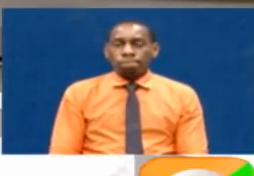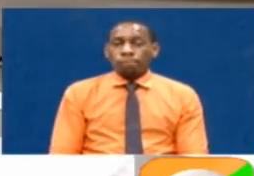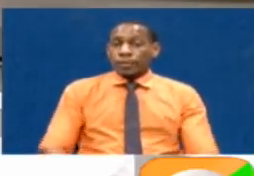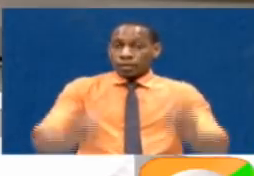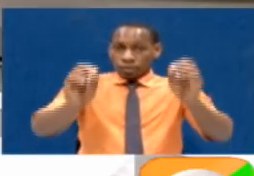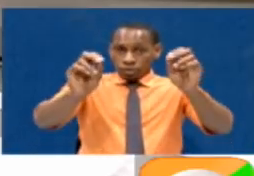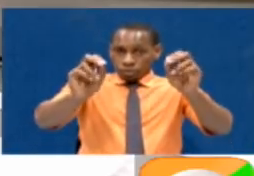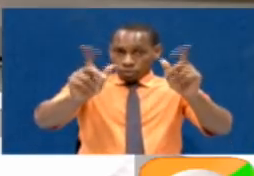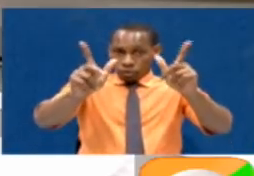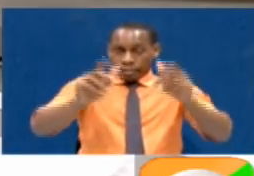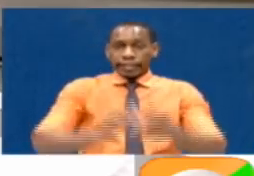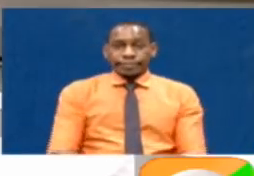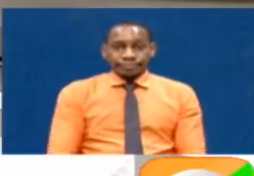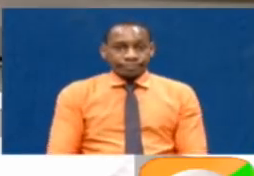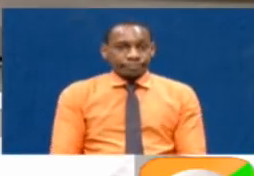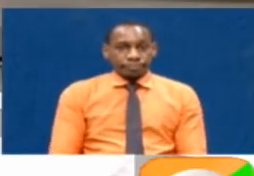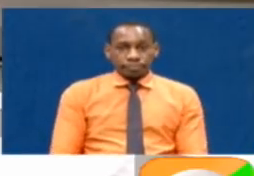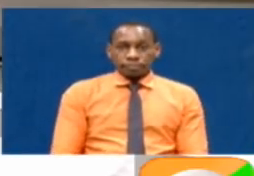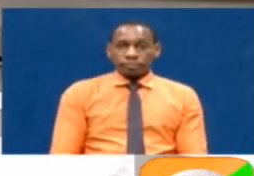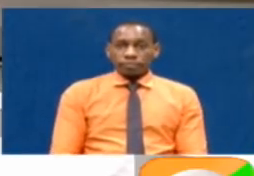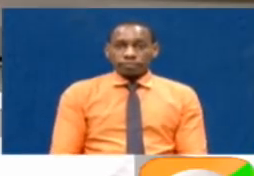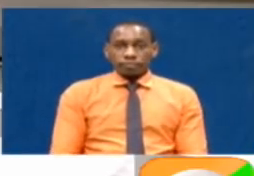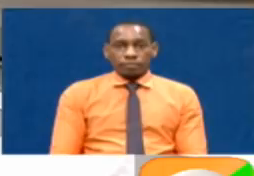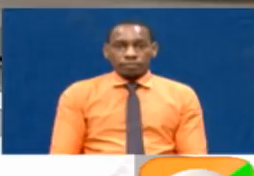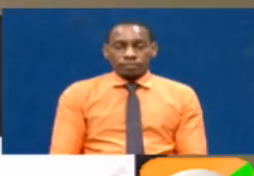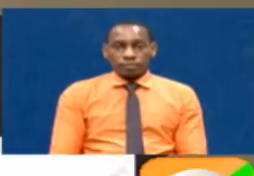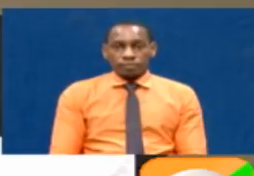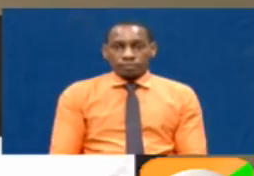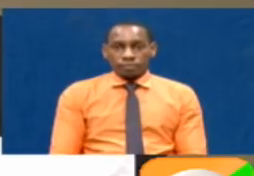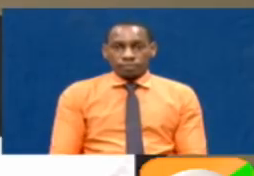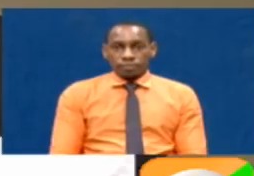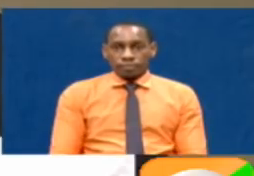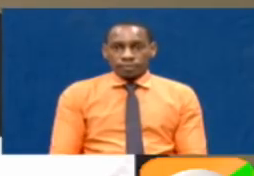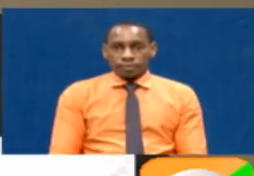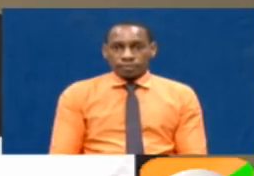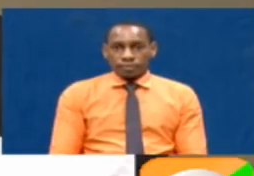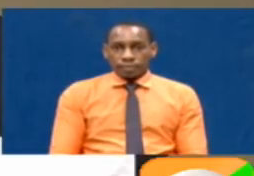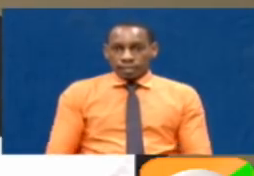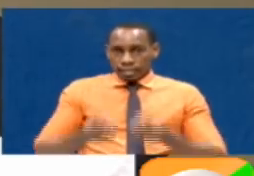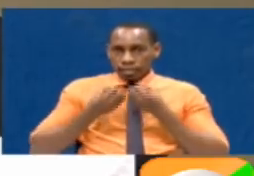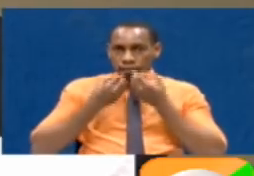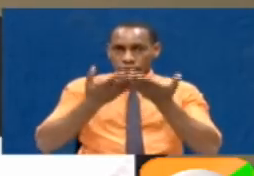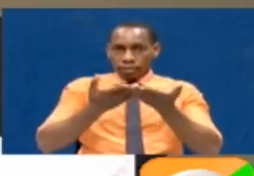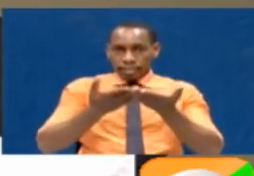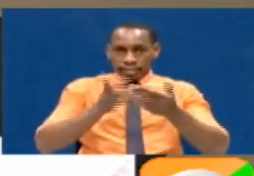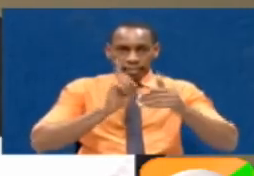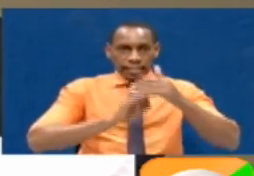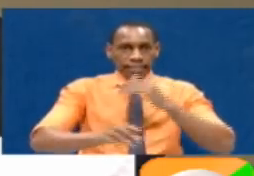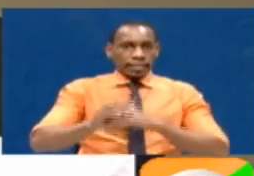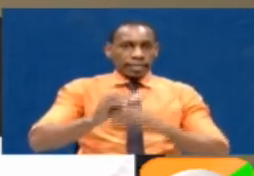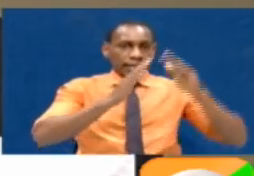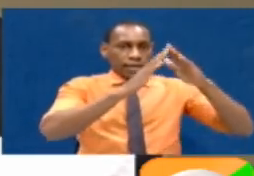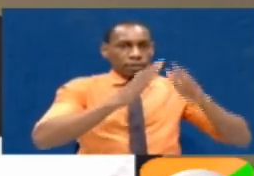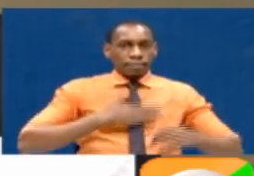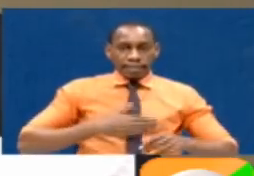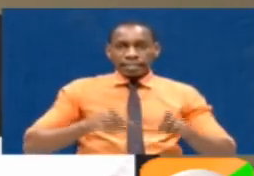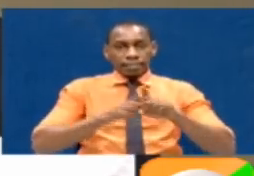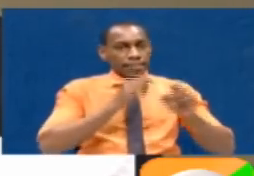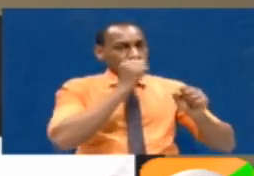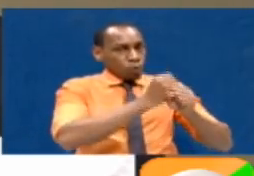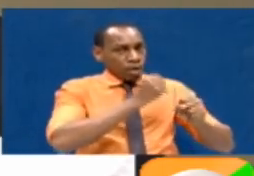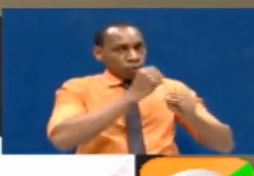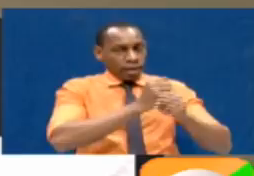Okay. Yes, Jeff, as you know, you're broadcasting from my house, which is where I've been working